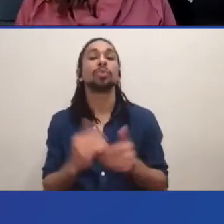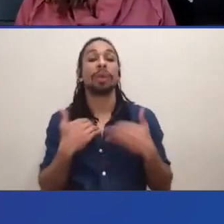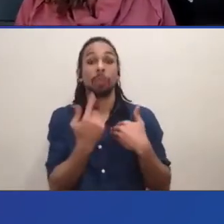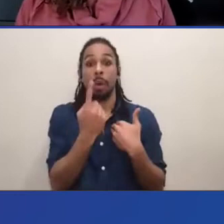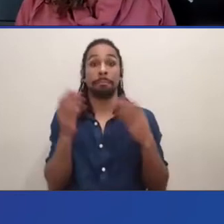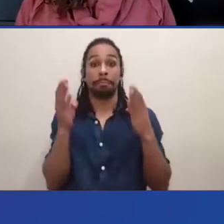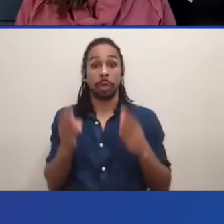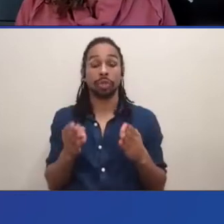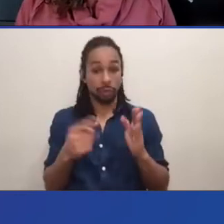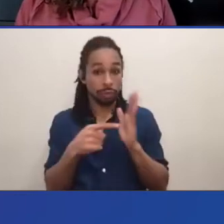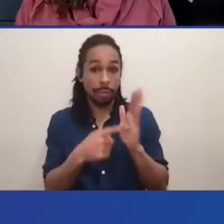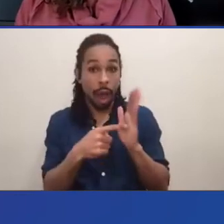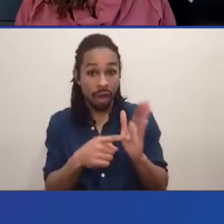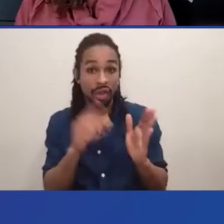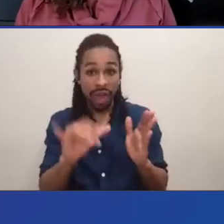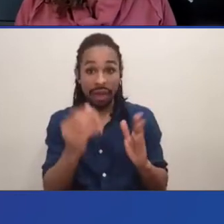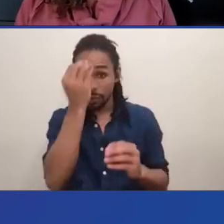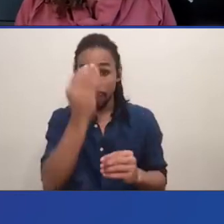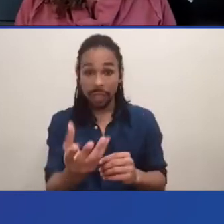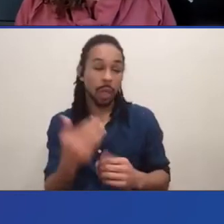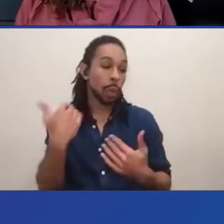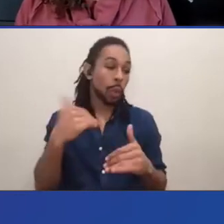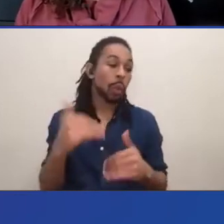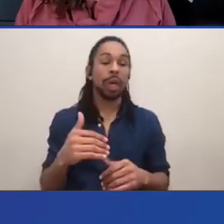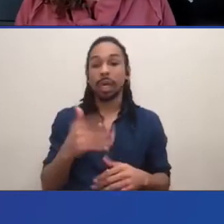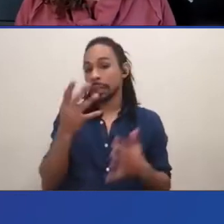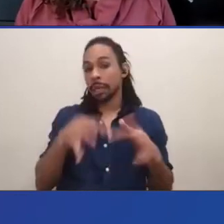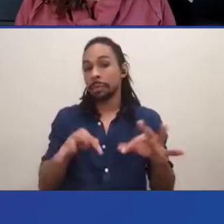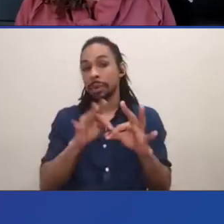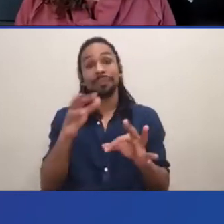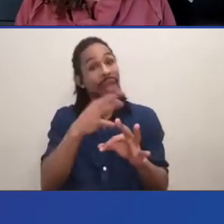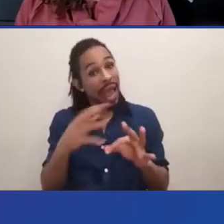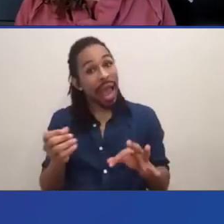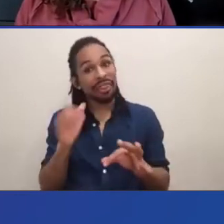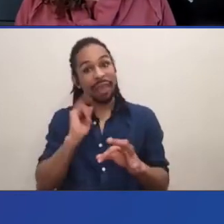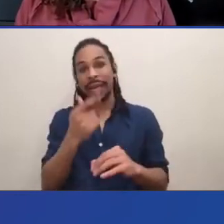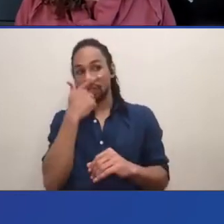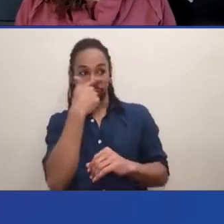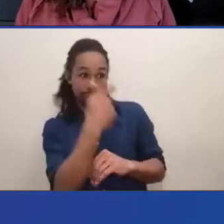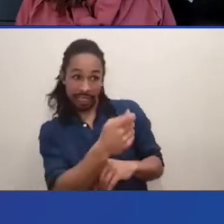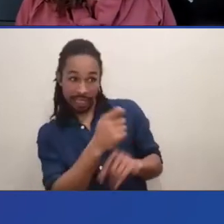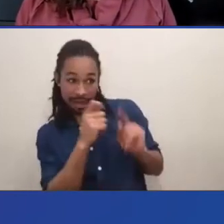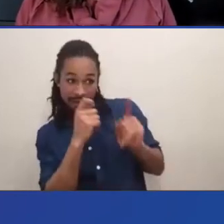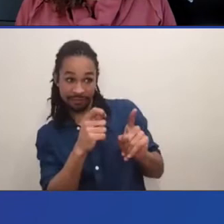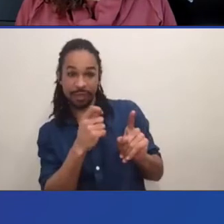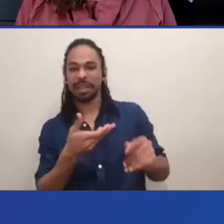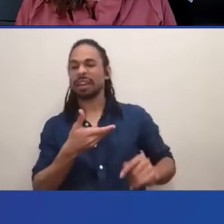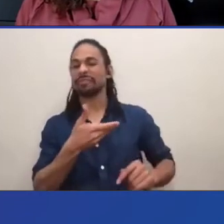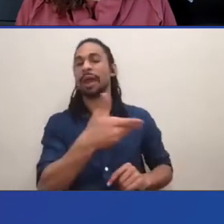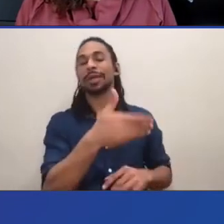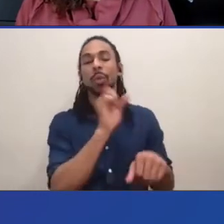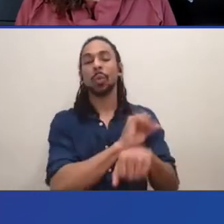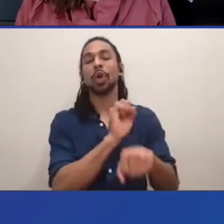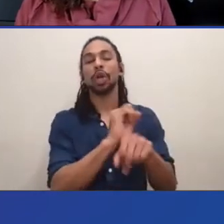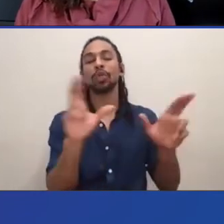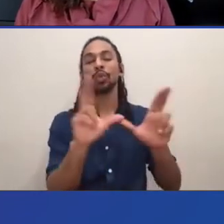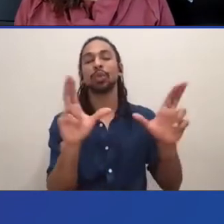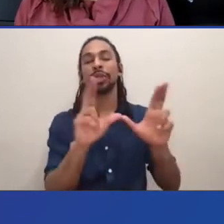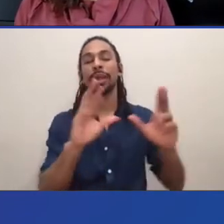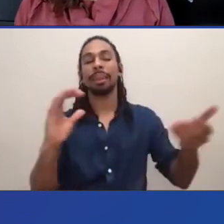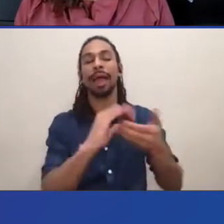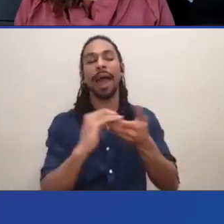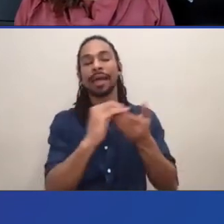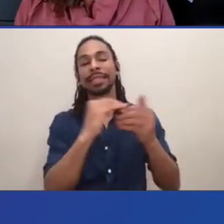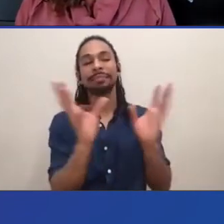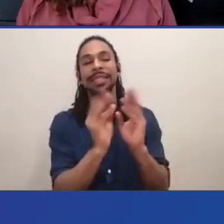and then it's the intrigue of like being invited to a Music Workers Alliance meeting and see what it's about, and then you just feel